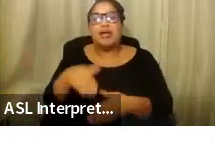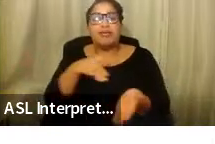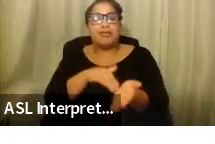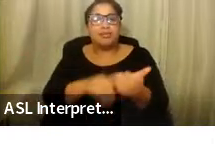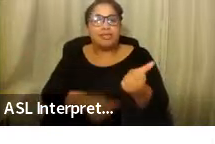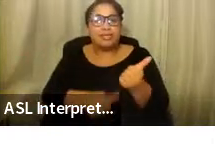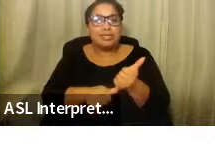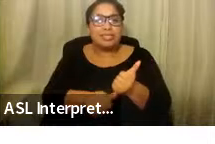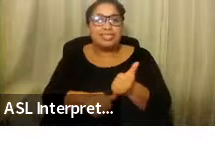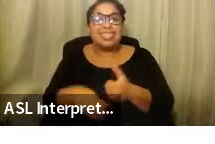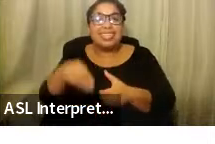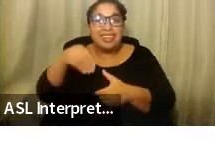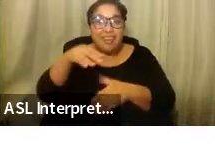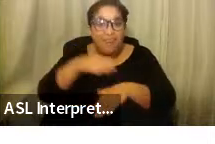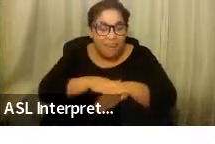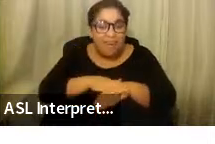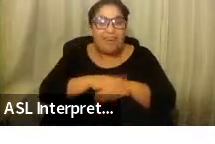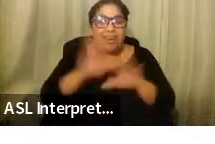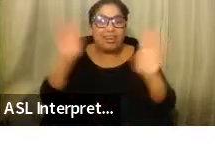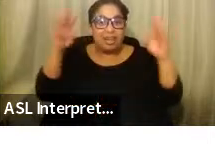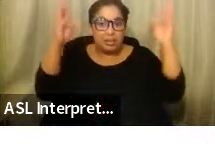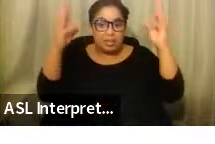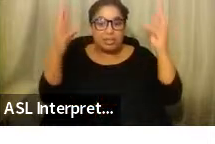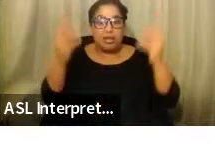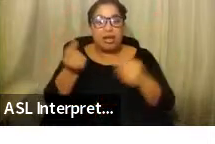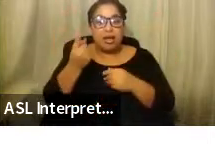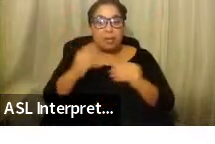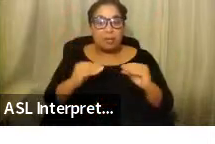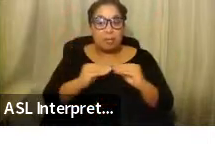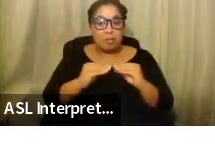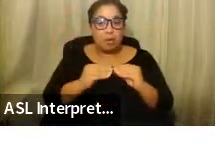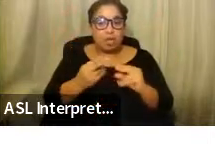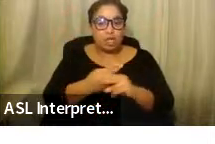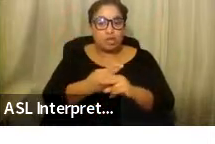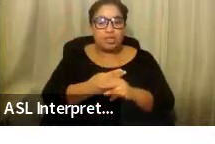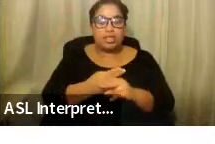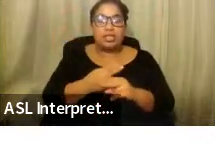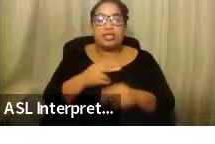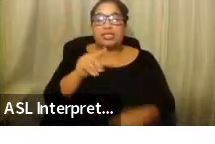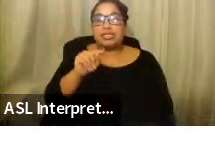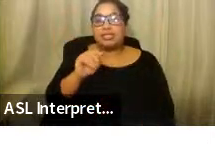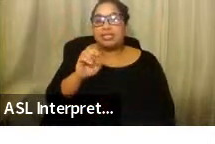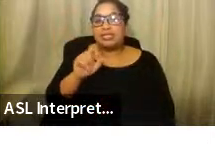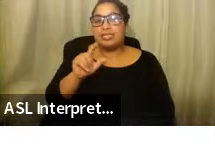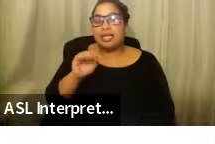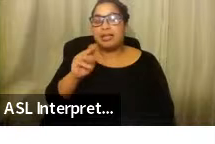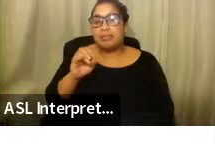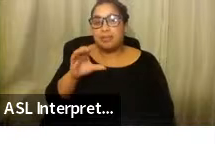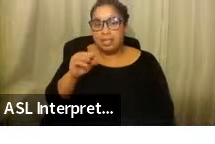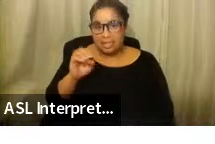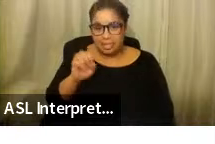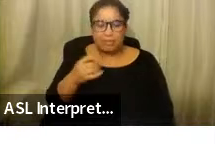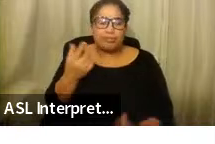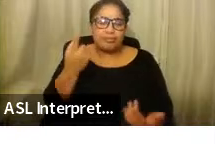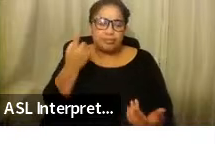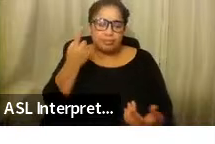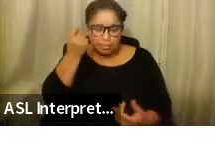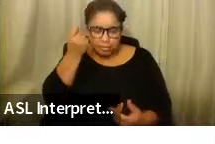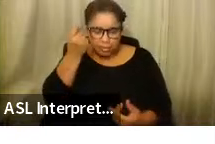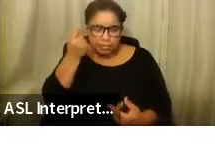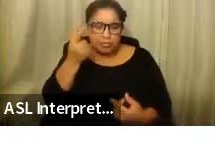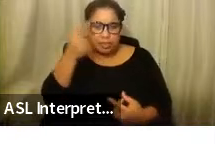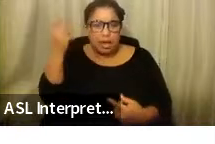an ambulance. There are more, however, that are using telemedicine now with COVID and